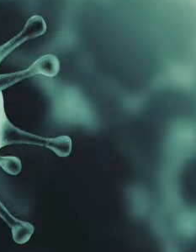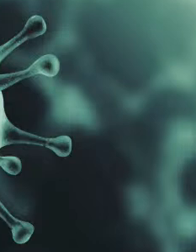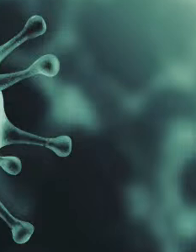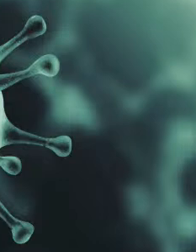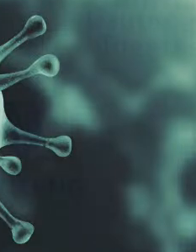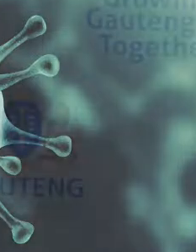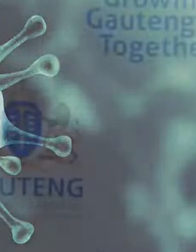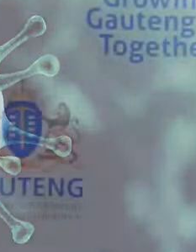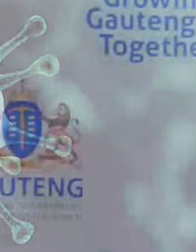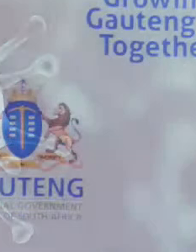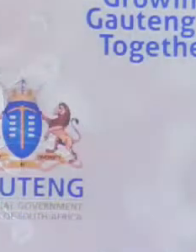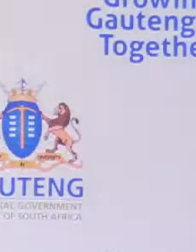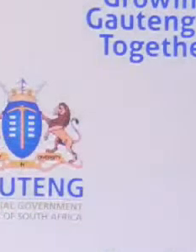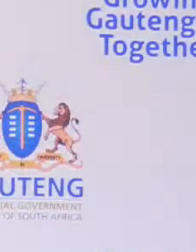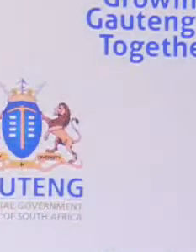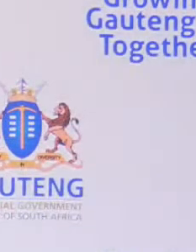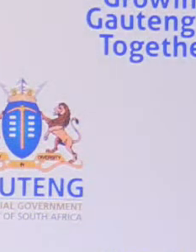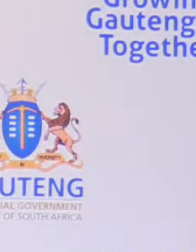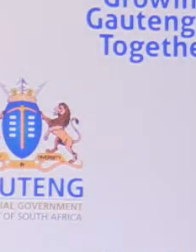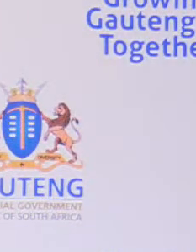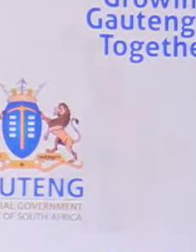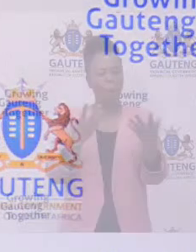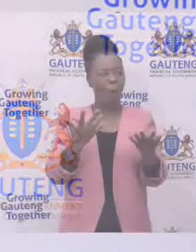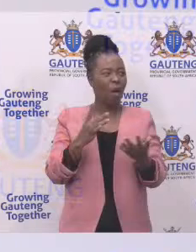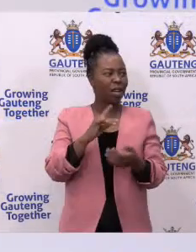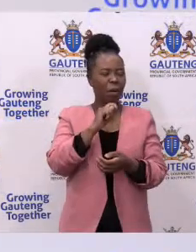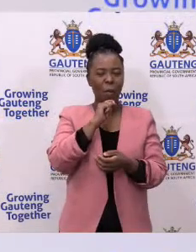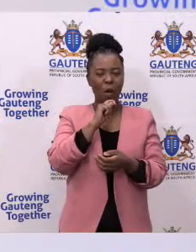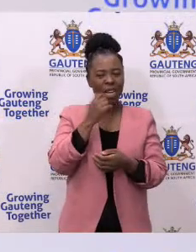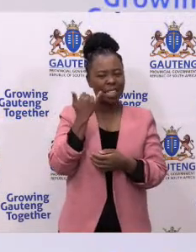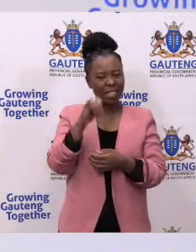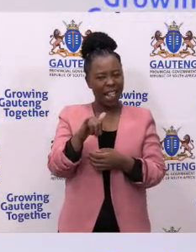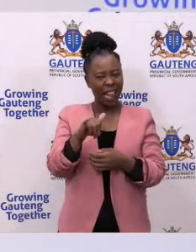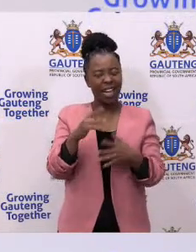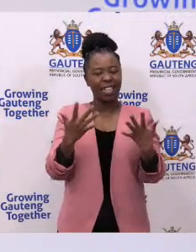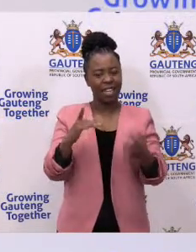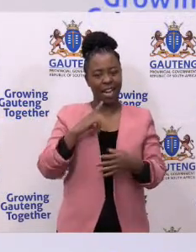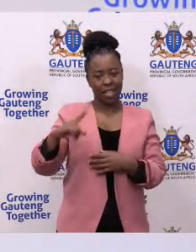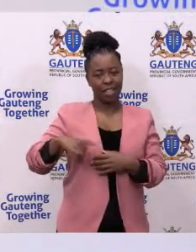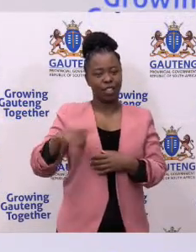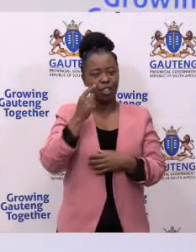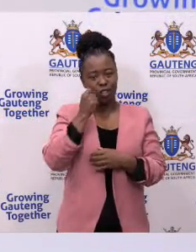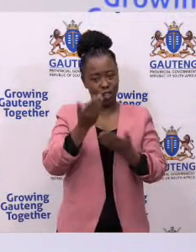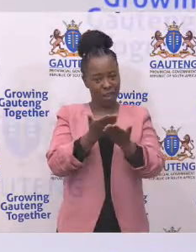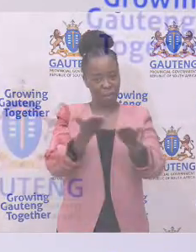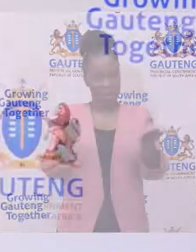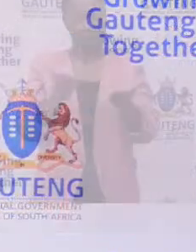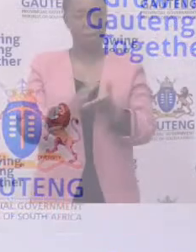Good afternoon, or is it morning still, ladies and gentlemen?